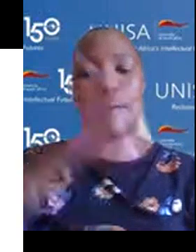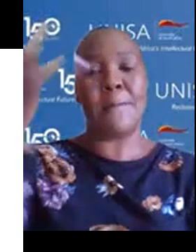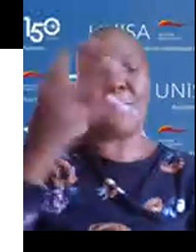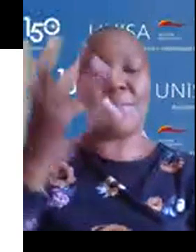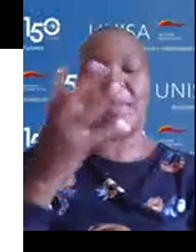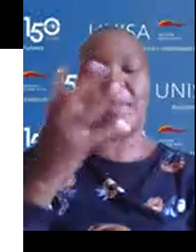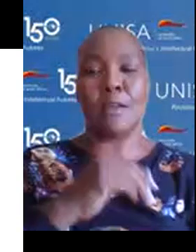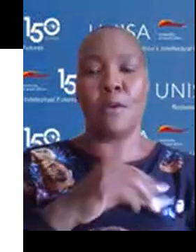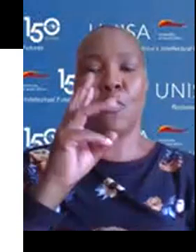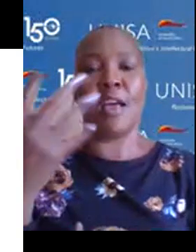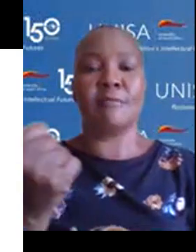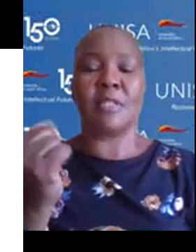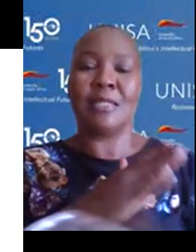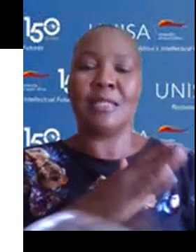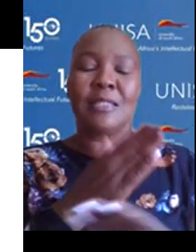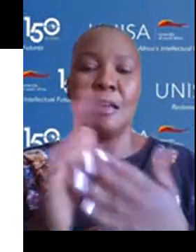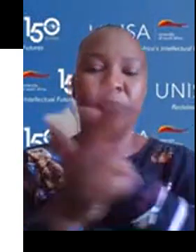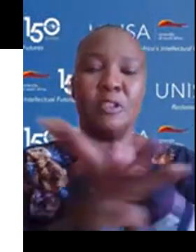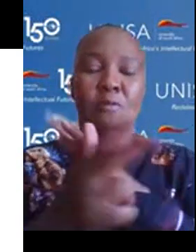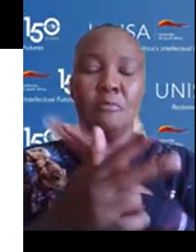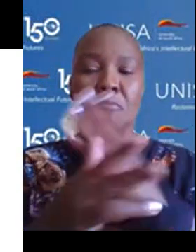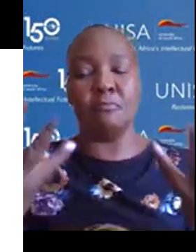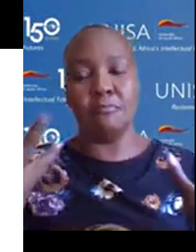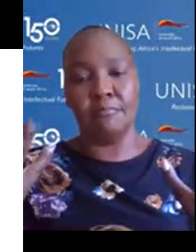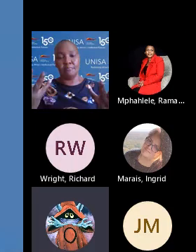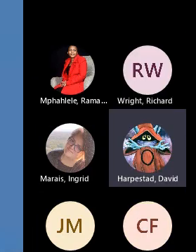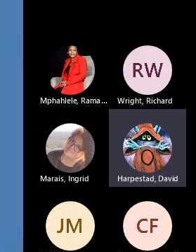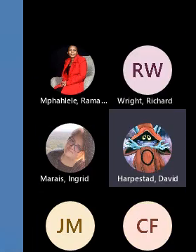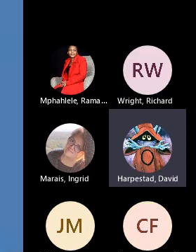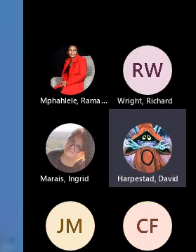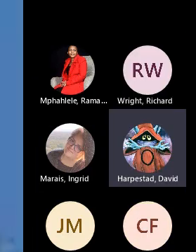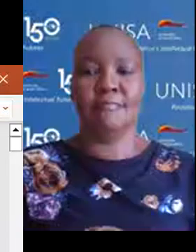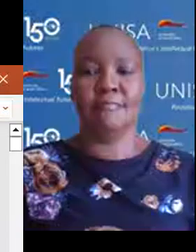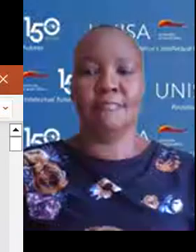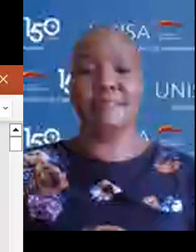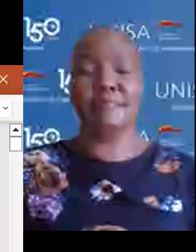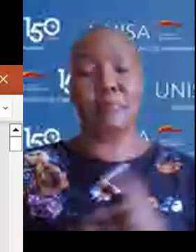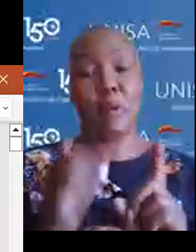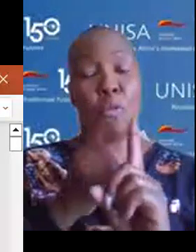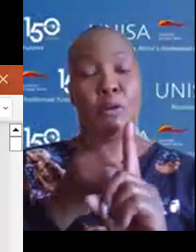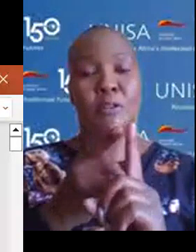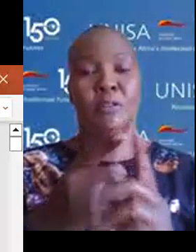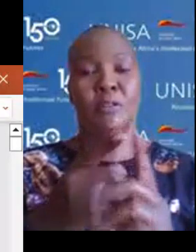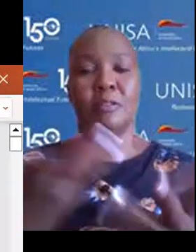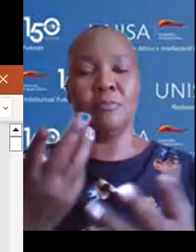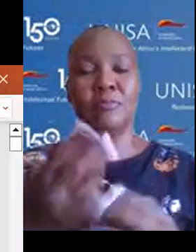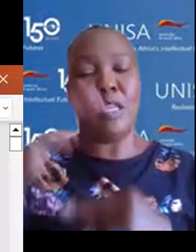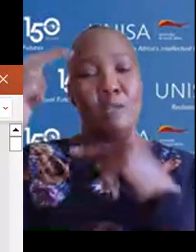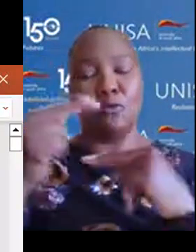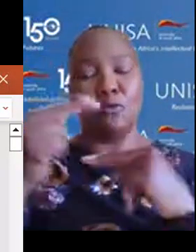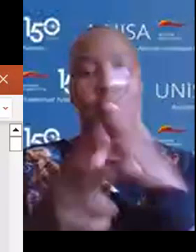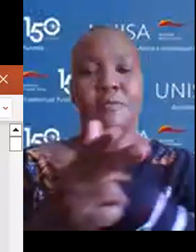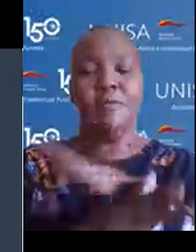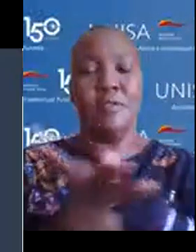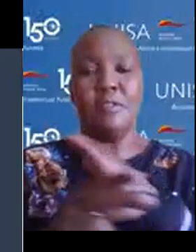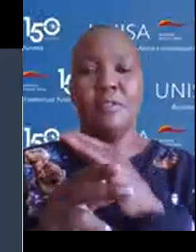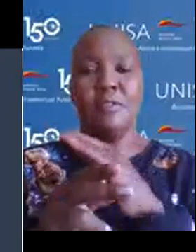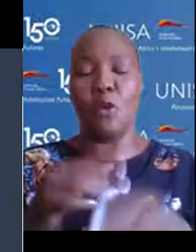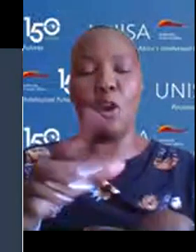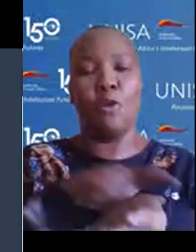will have some videos in, so just be warned. But they're very short little videos, so they won't take too